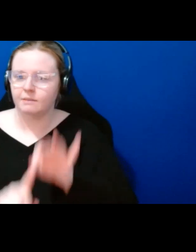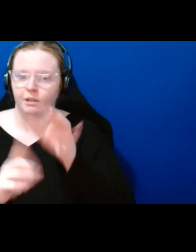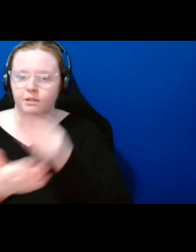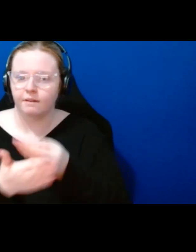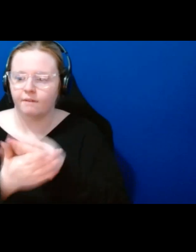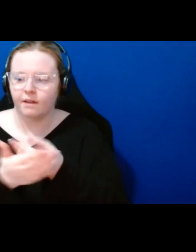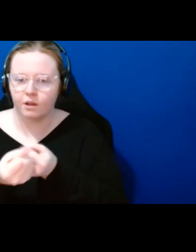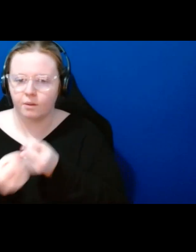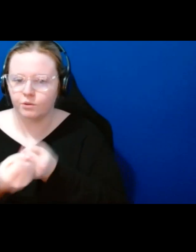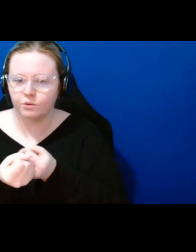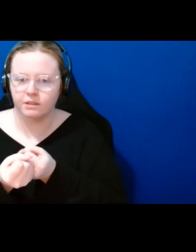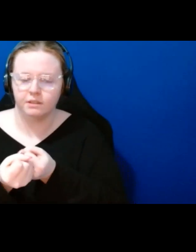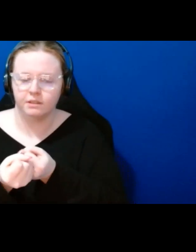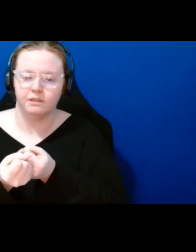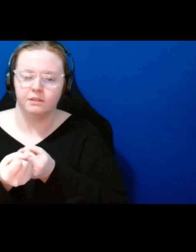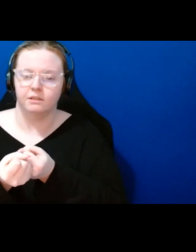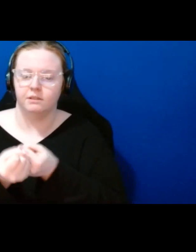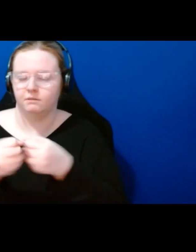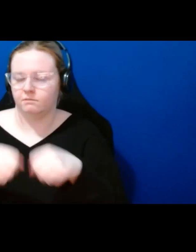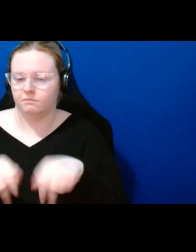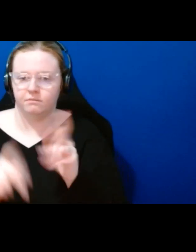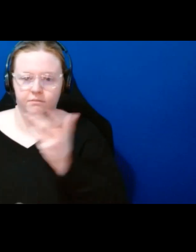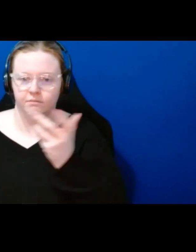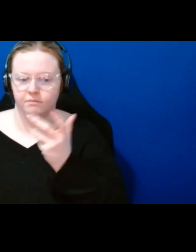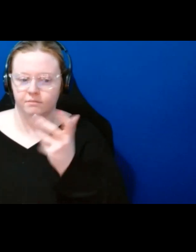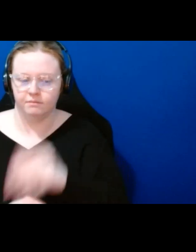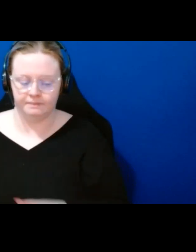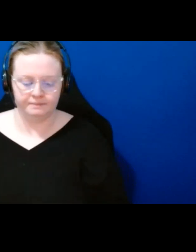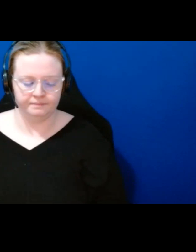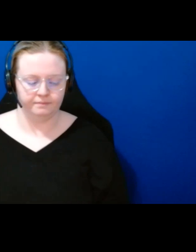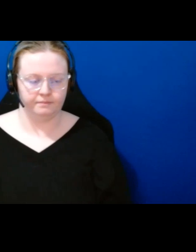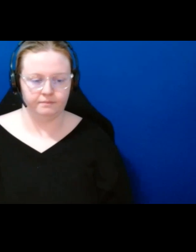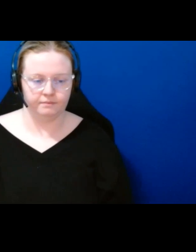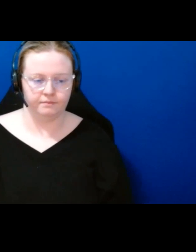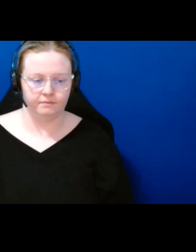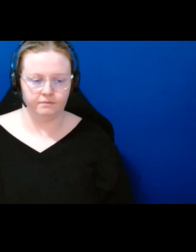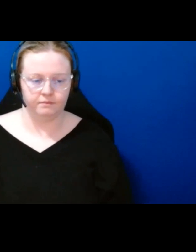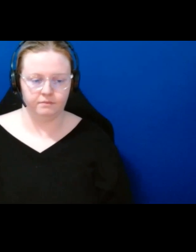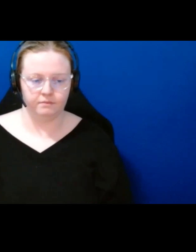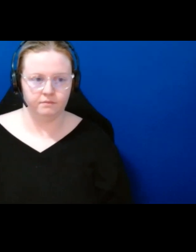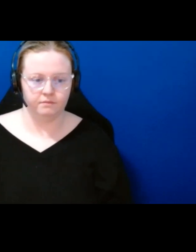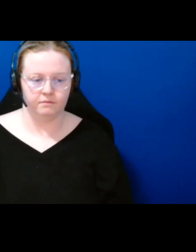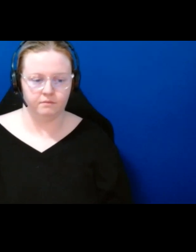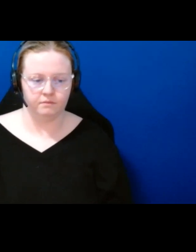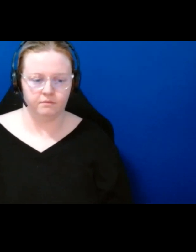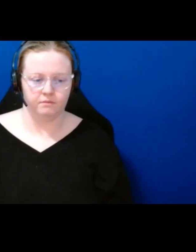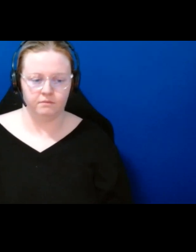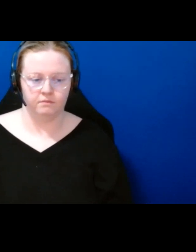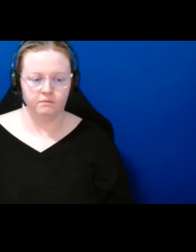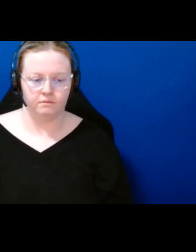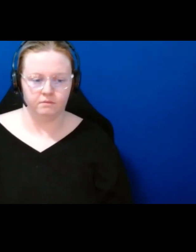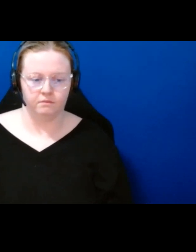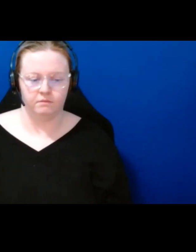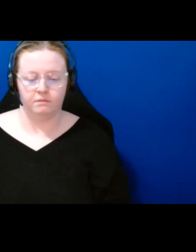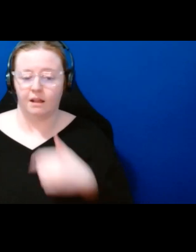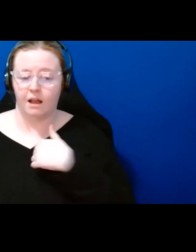opportunities for the funding opportunities to help. Like, I'm passionate about